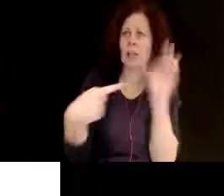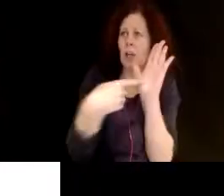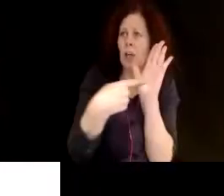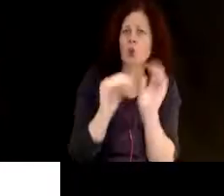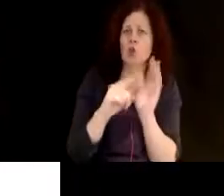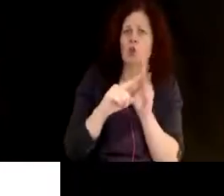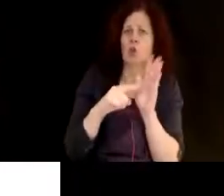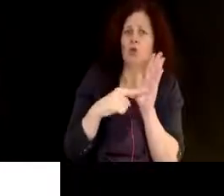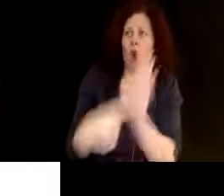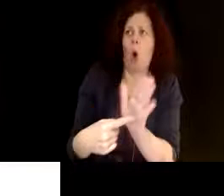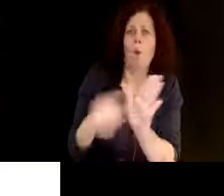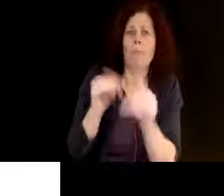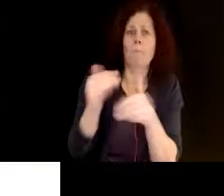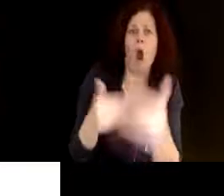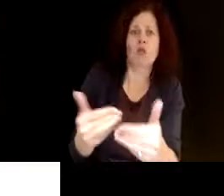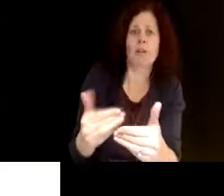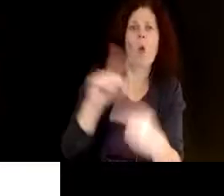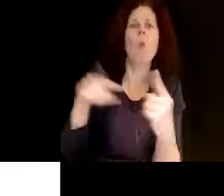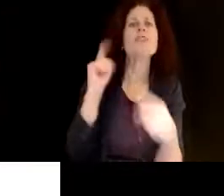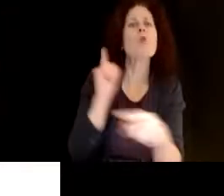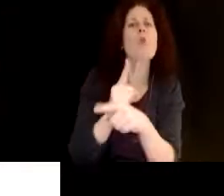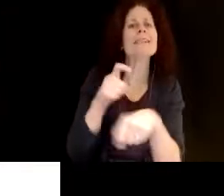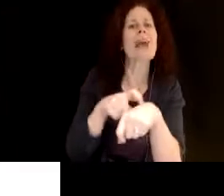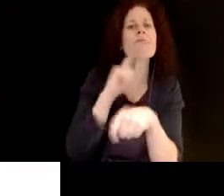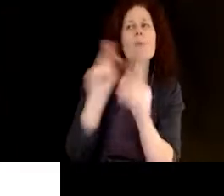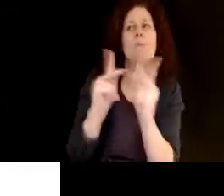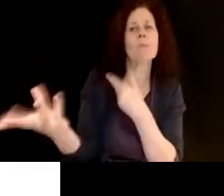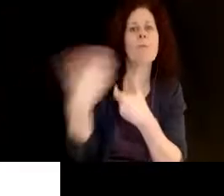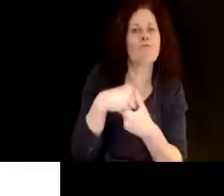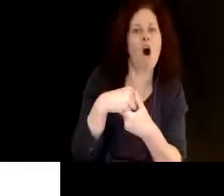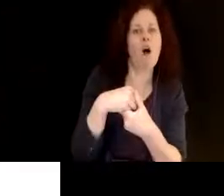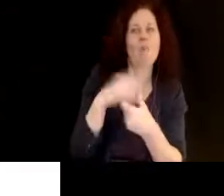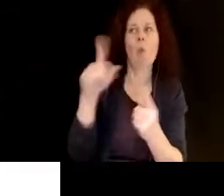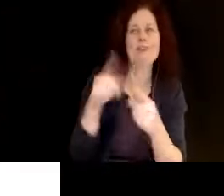when people can get involved. Next slide.